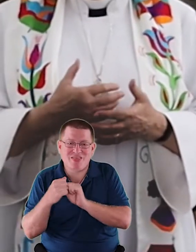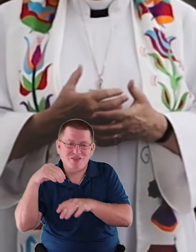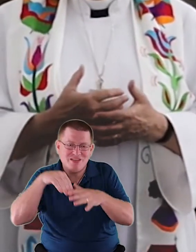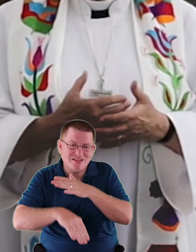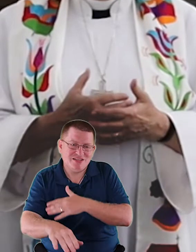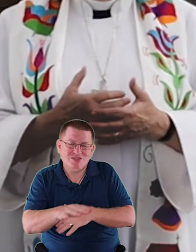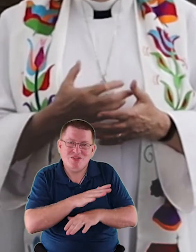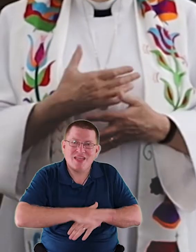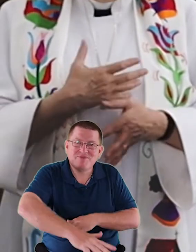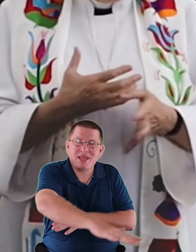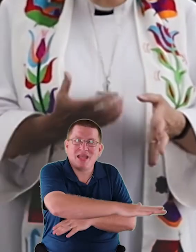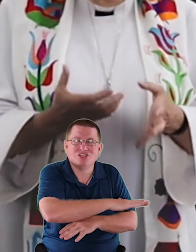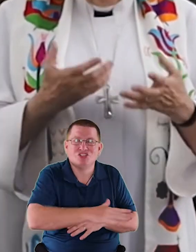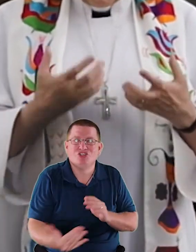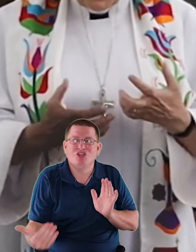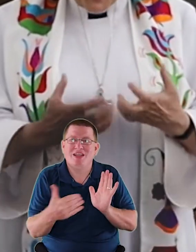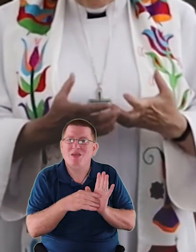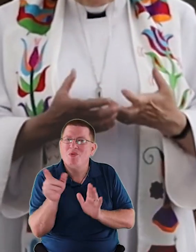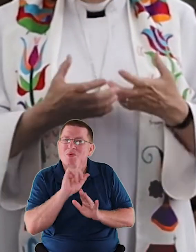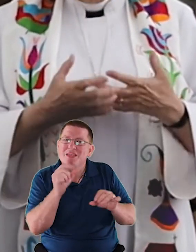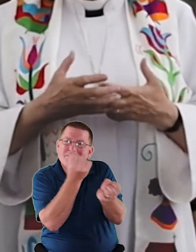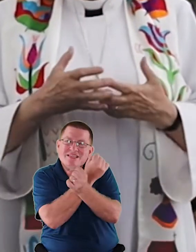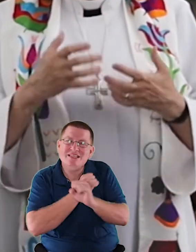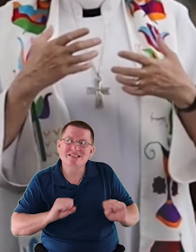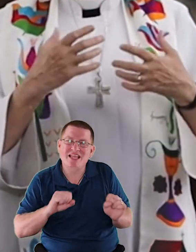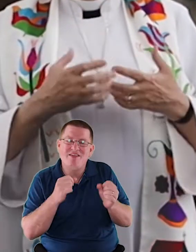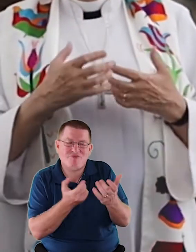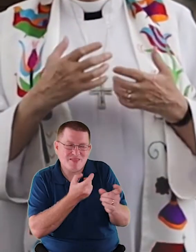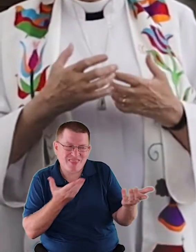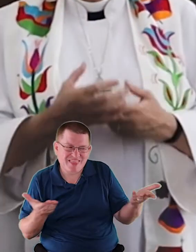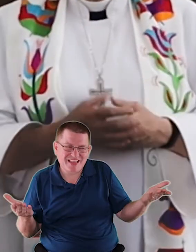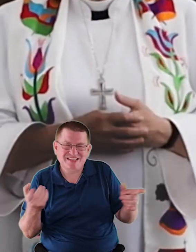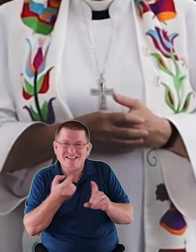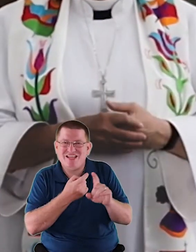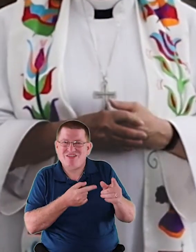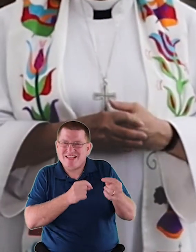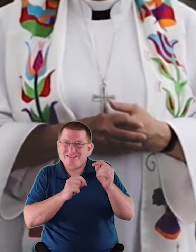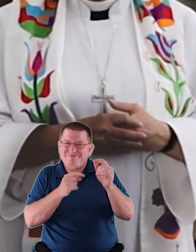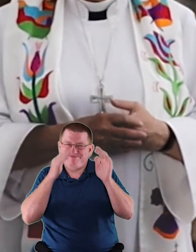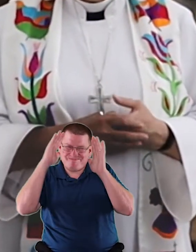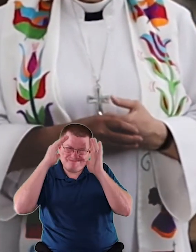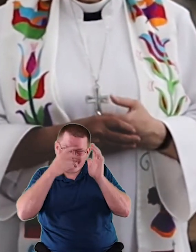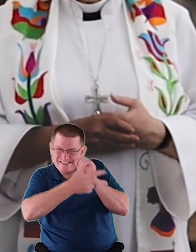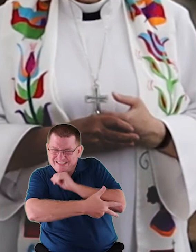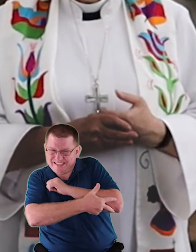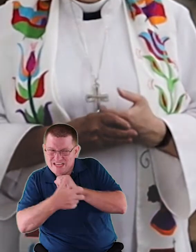more into the sheepfold where we will be safe from those things that try to steal us away from him.